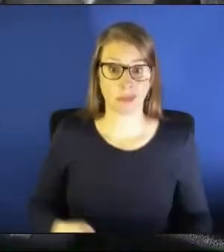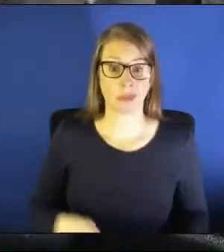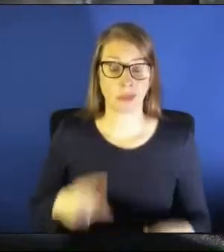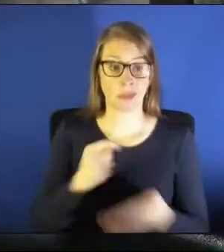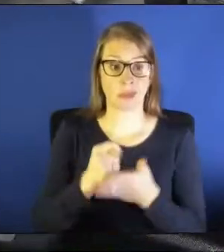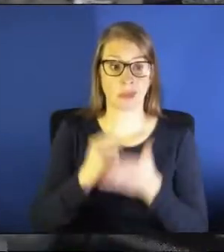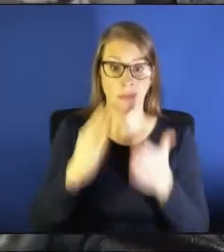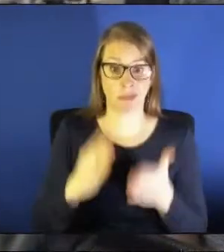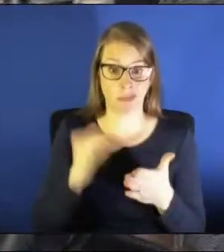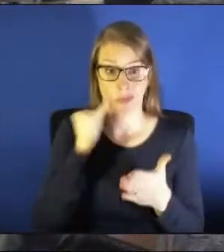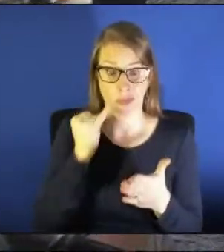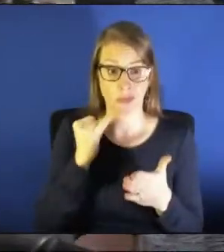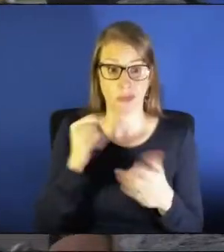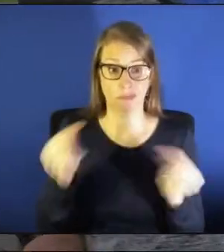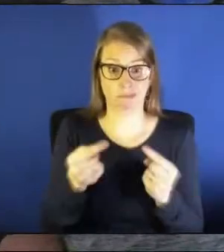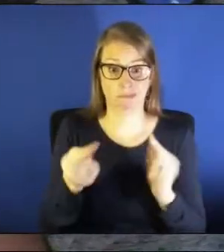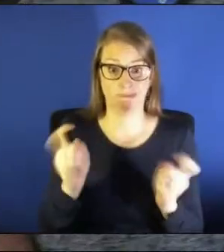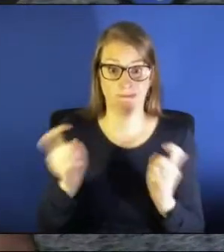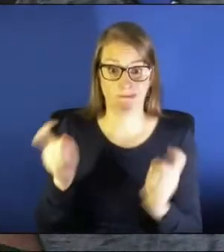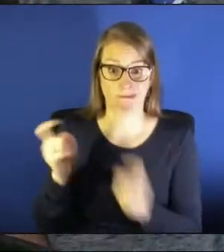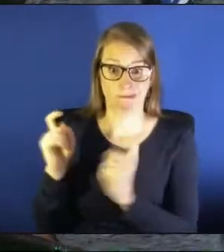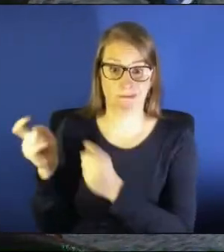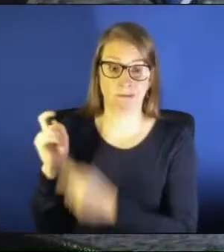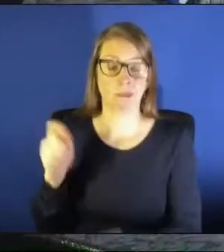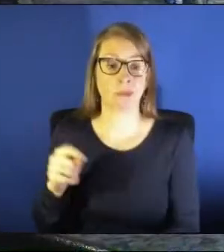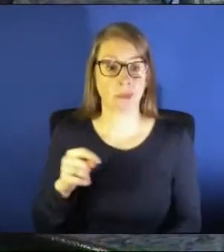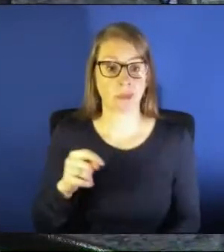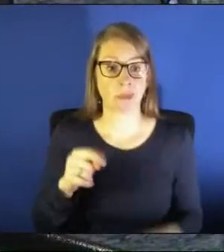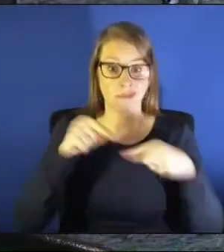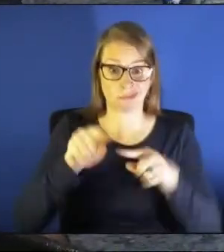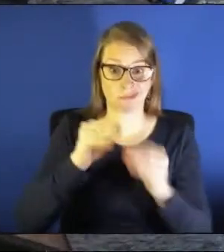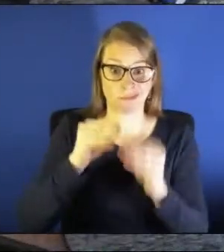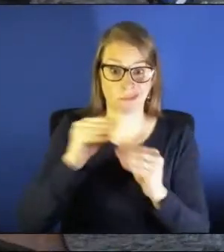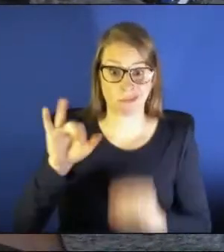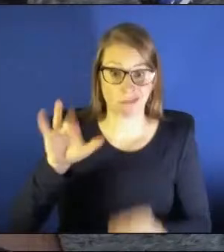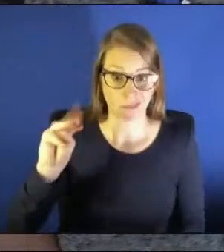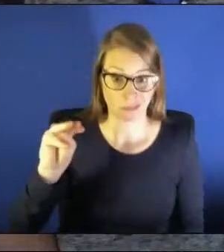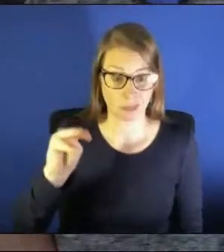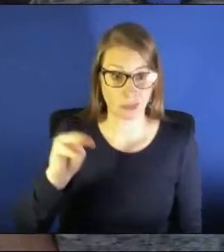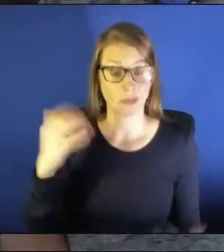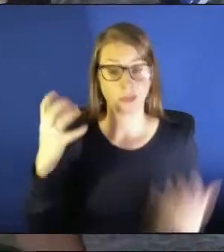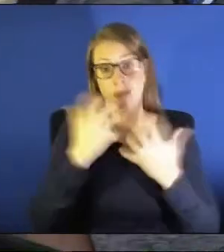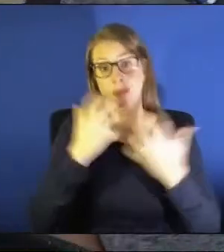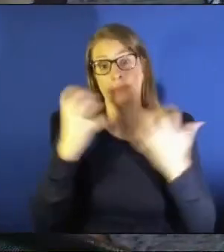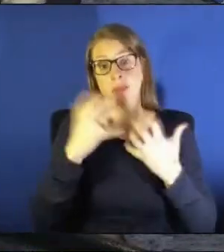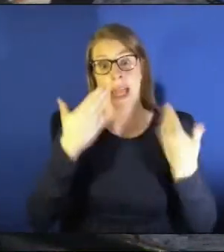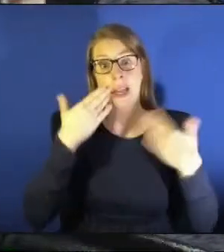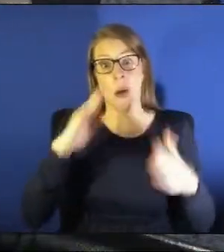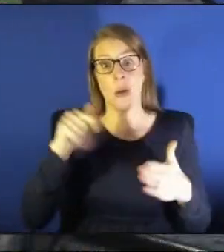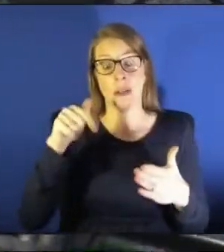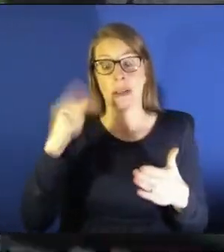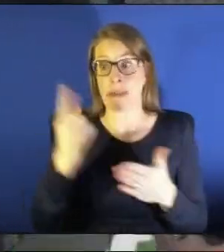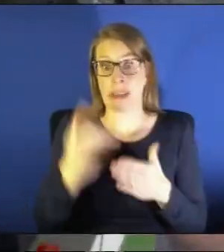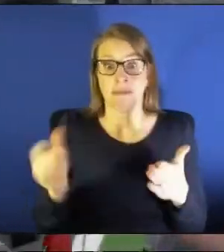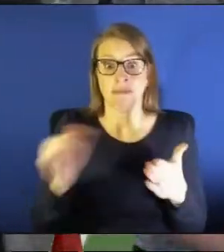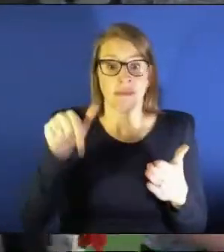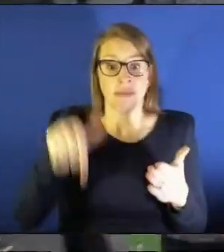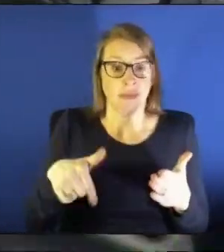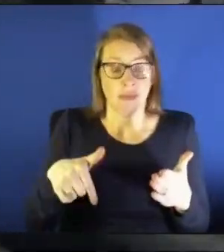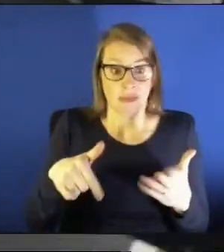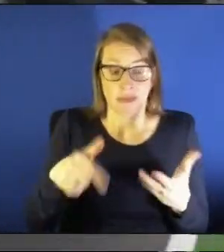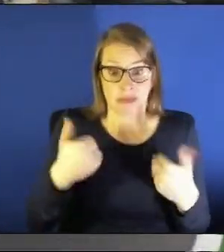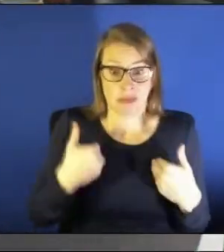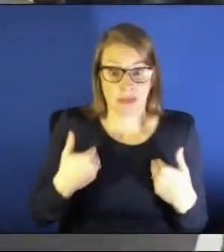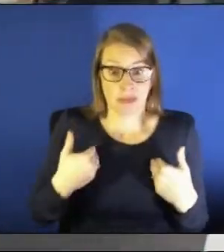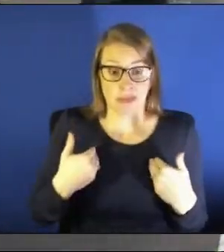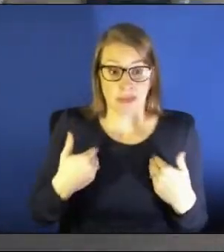that. This is pretty neat. I gotta say, I didn't even know something like this existed. So to be able to come out here, get hooked up